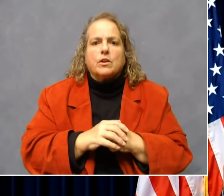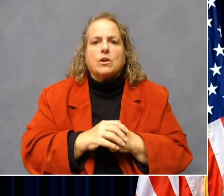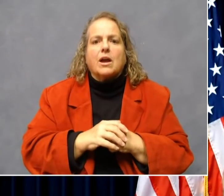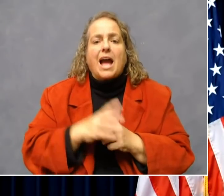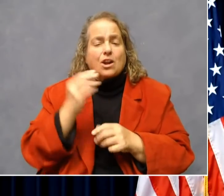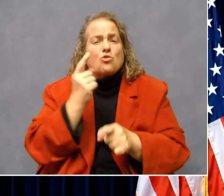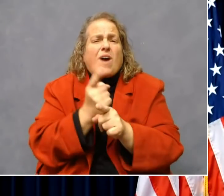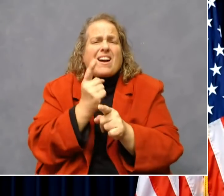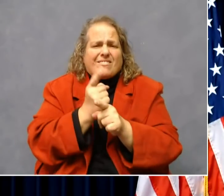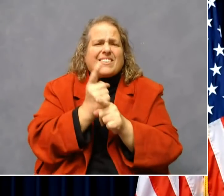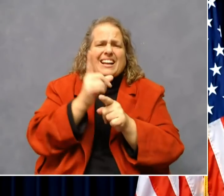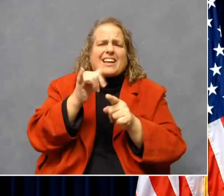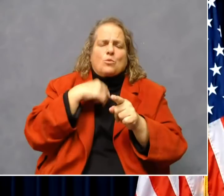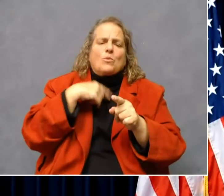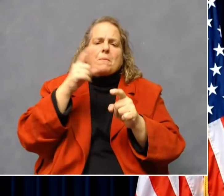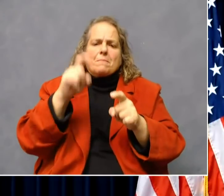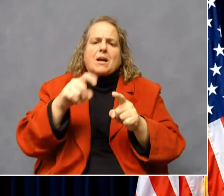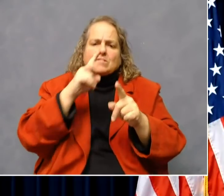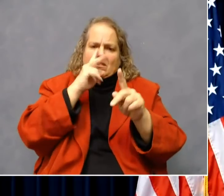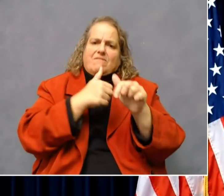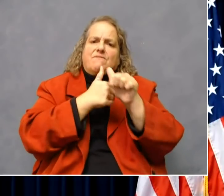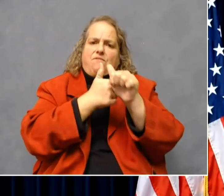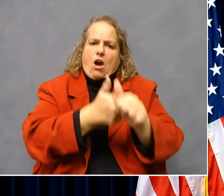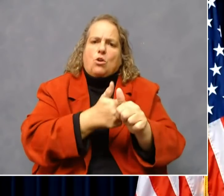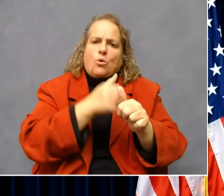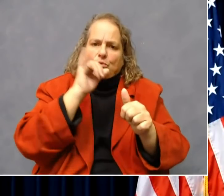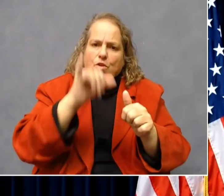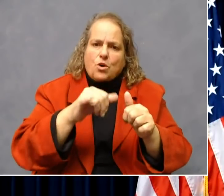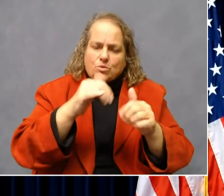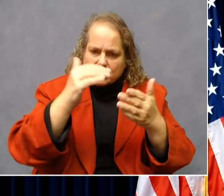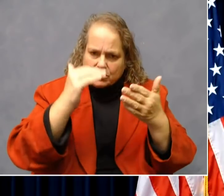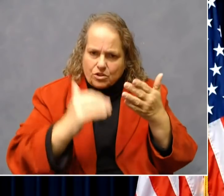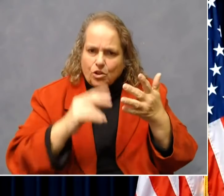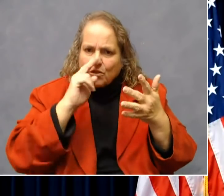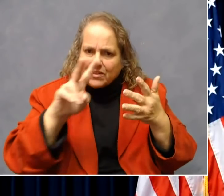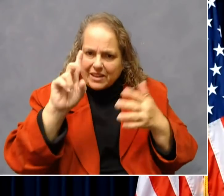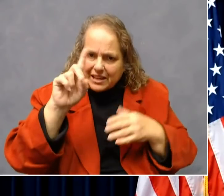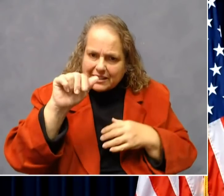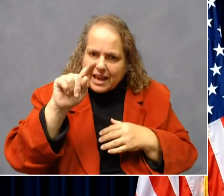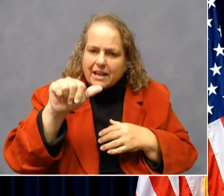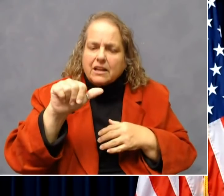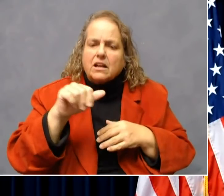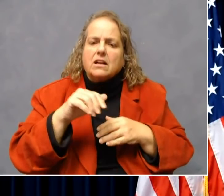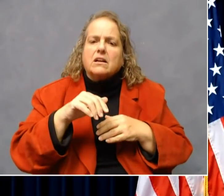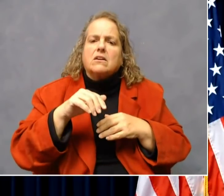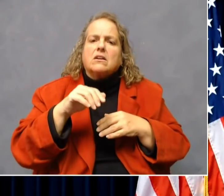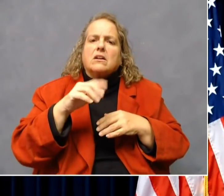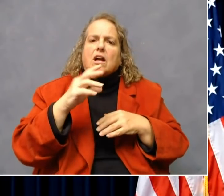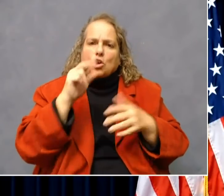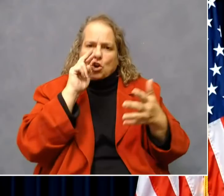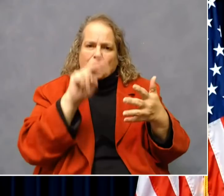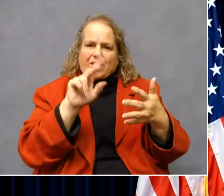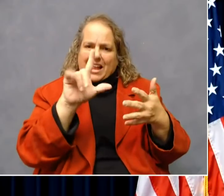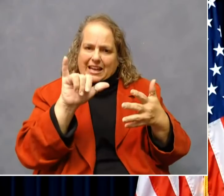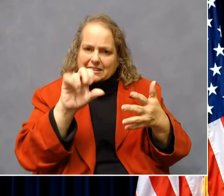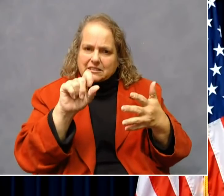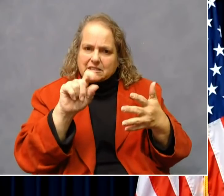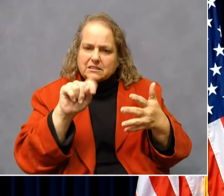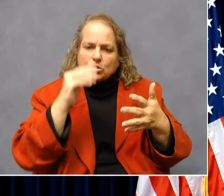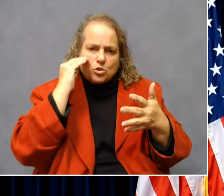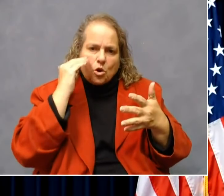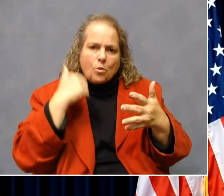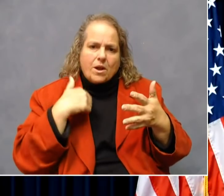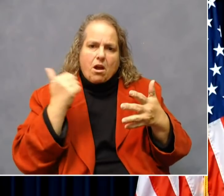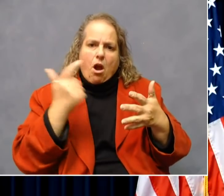we all benefit from our kids being back in school. And this is a significant step that we can take to